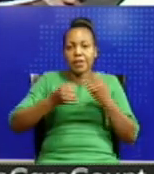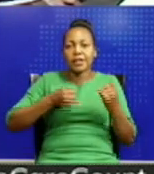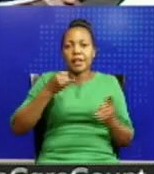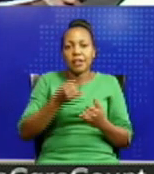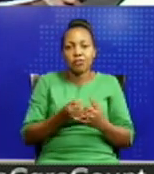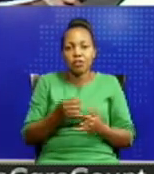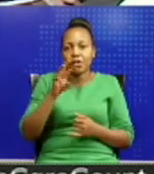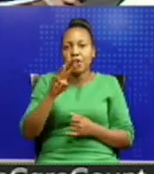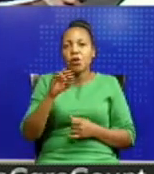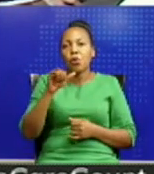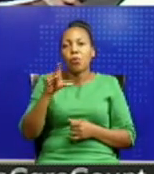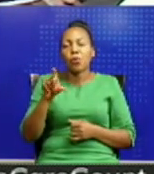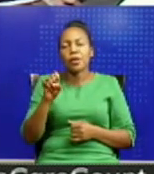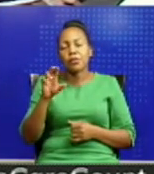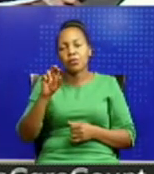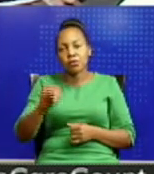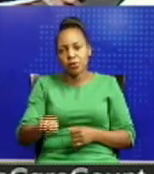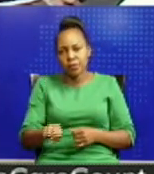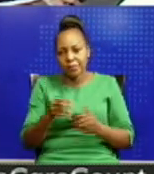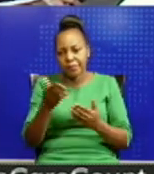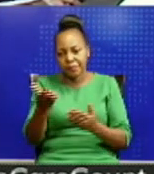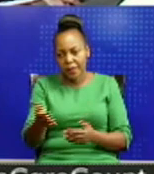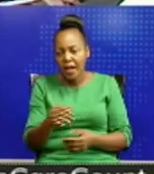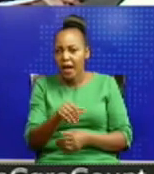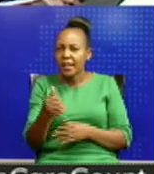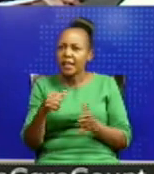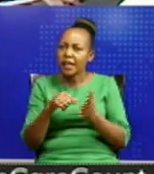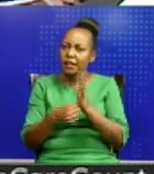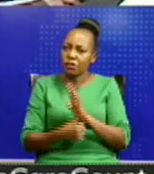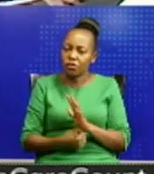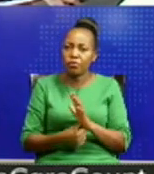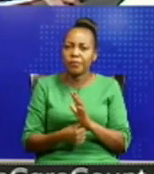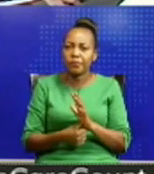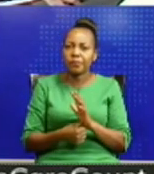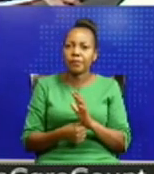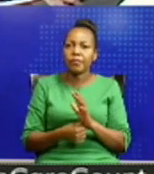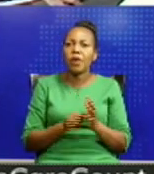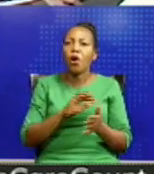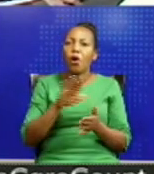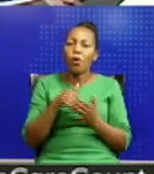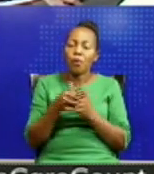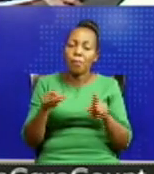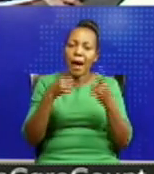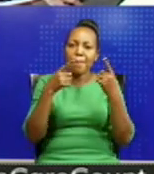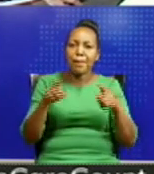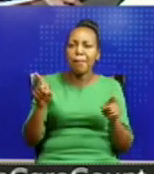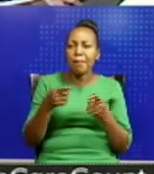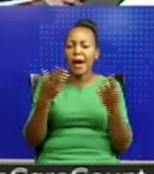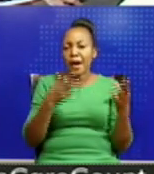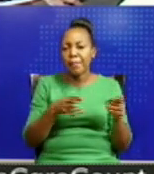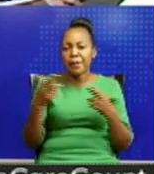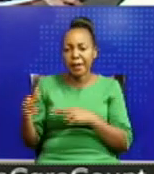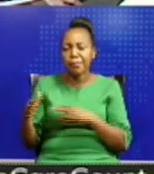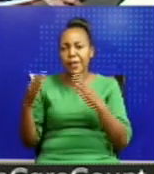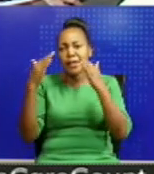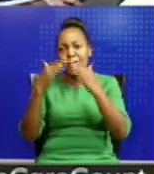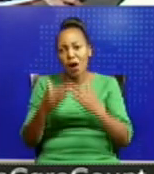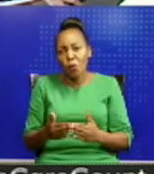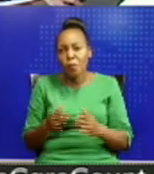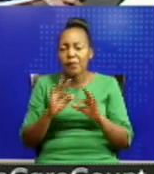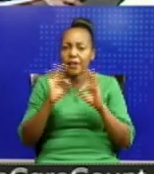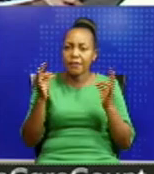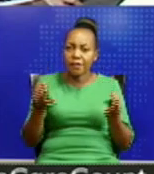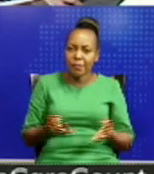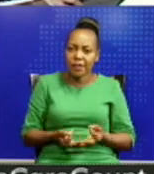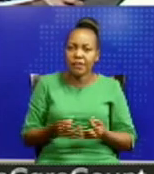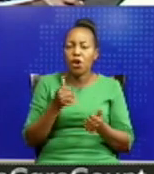That is Wilson Senyanyi. Wilson, let's talk about another issue. All these disputes happen in a home setting, in a domestic or private setting. So